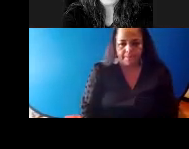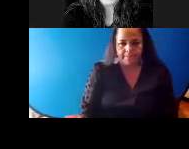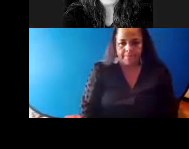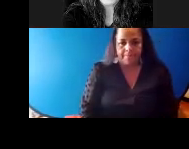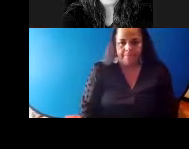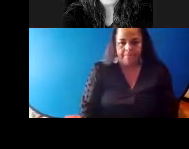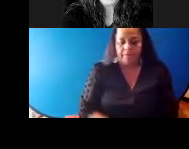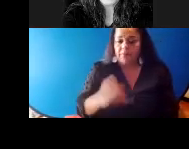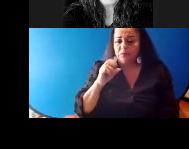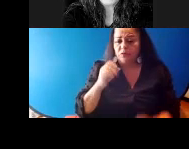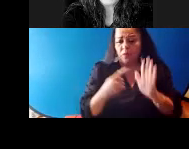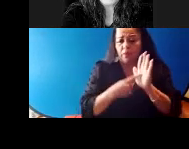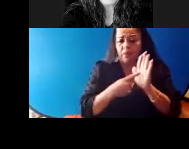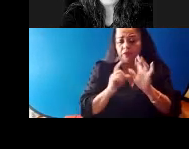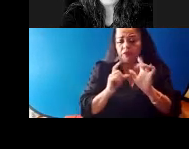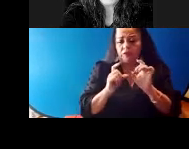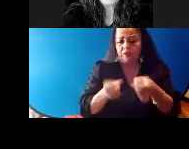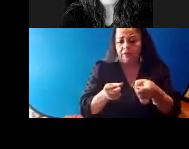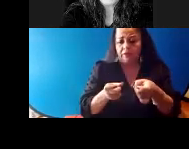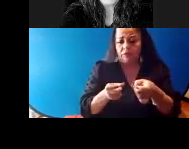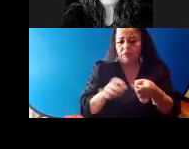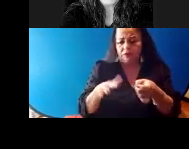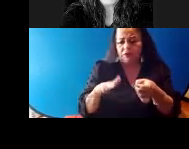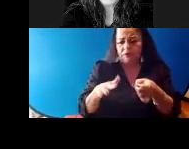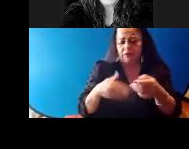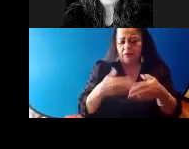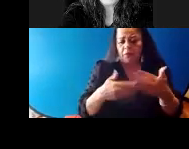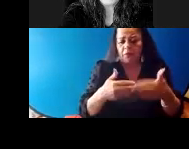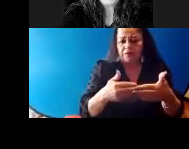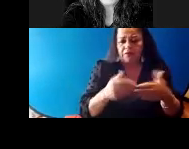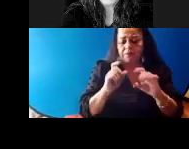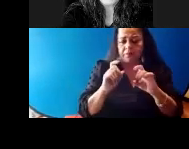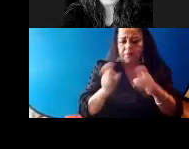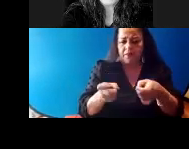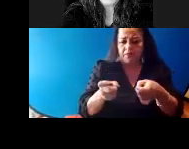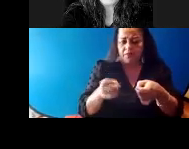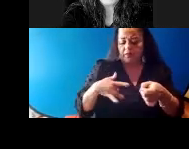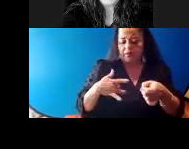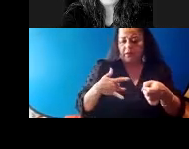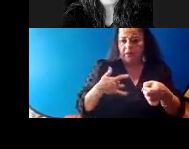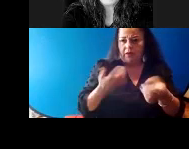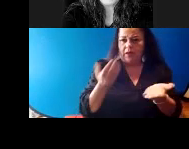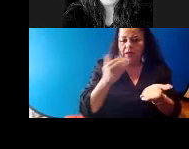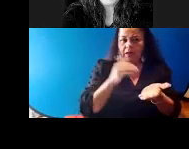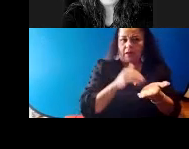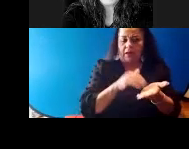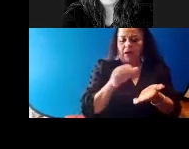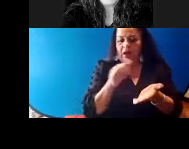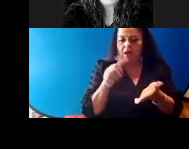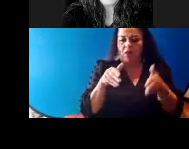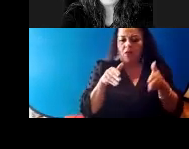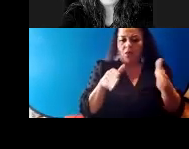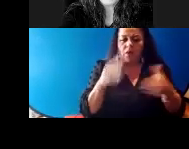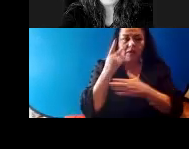Yeah, and so this just gives you, this is sort of our process, but just gives you a sense of, again, another way to see the change we've